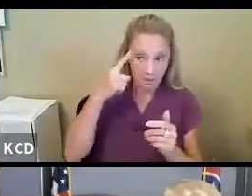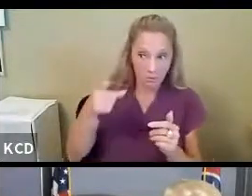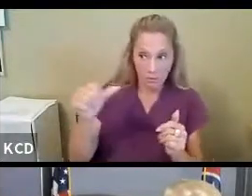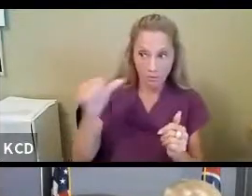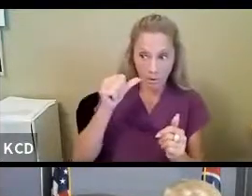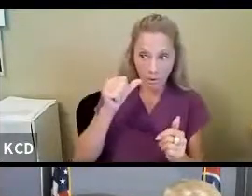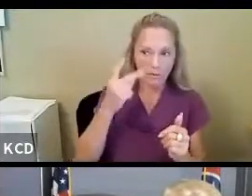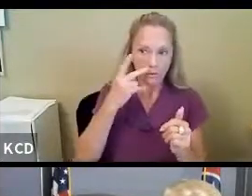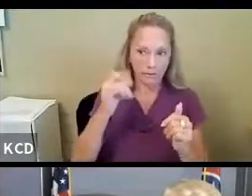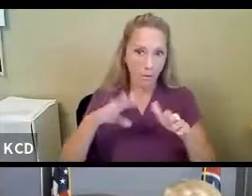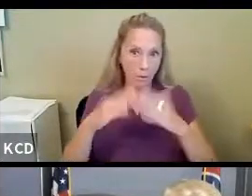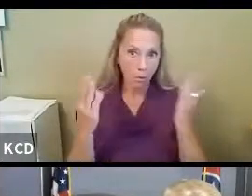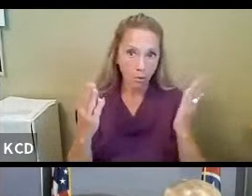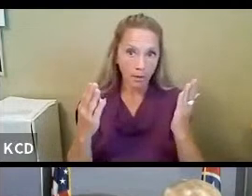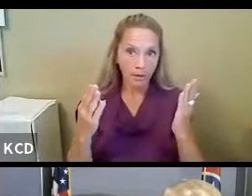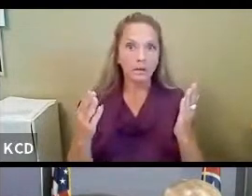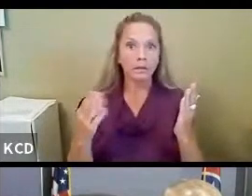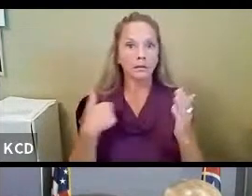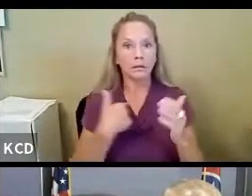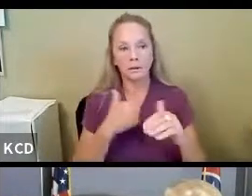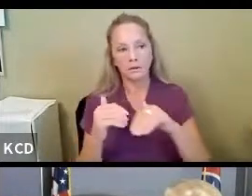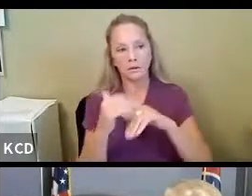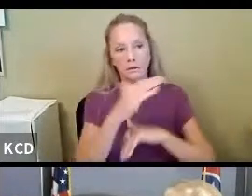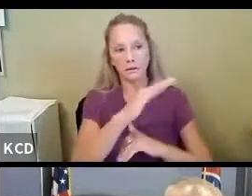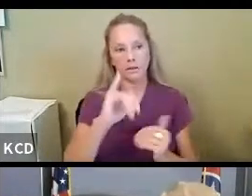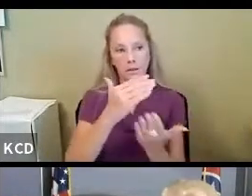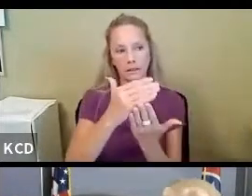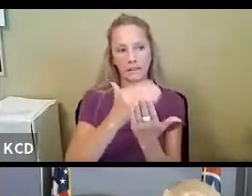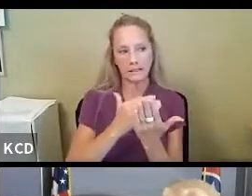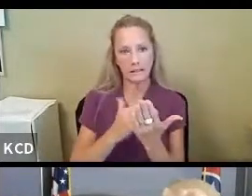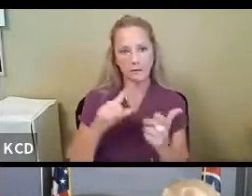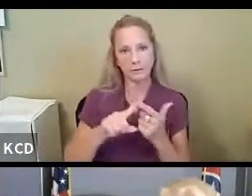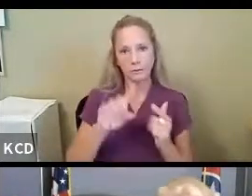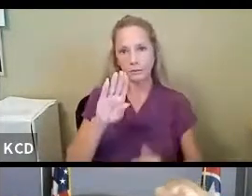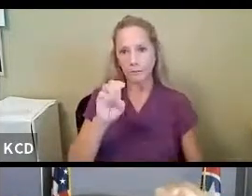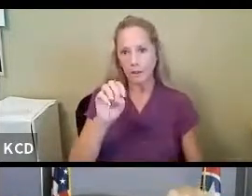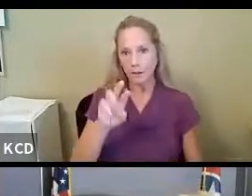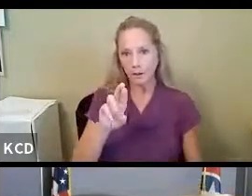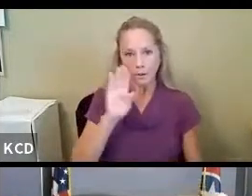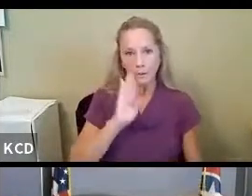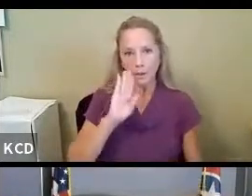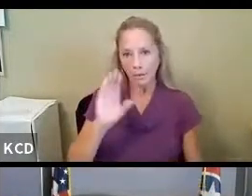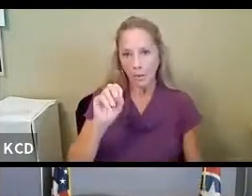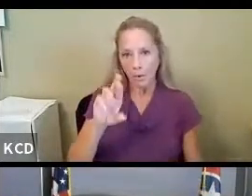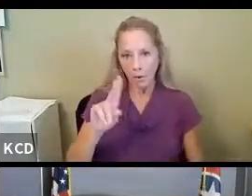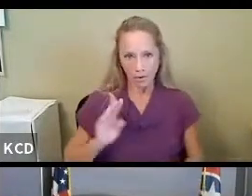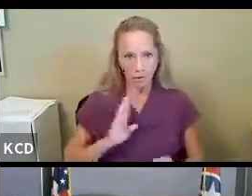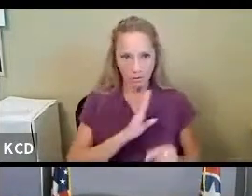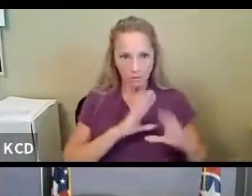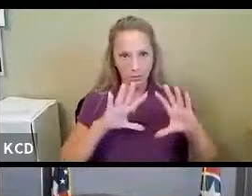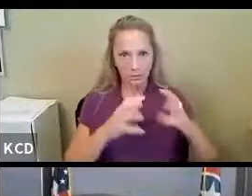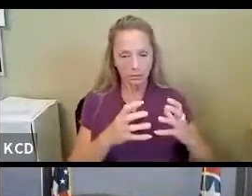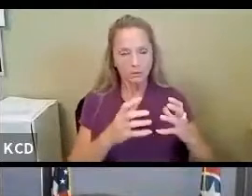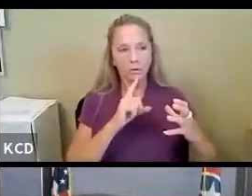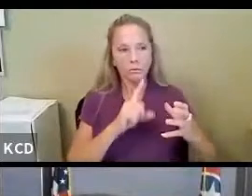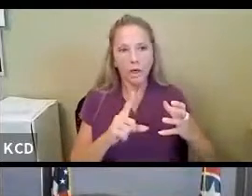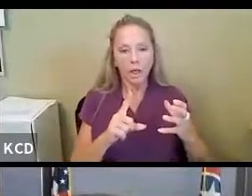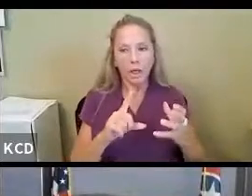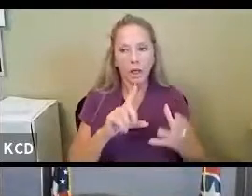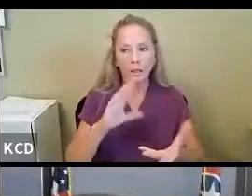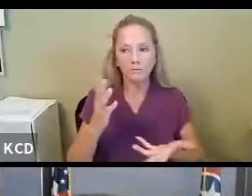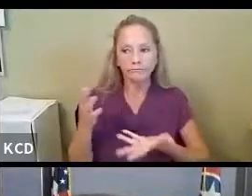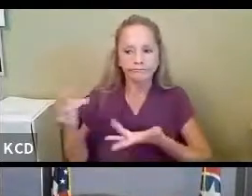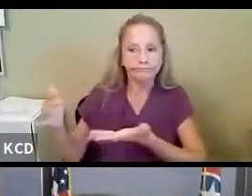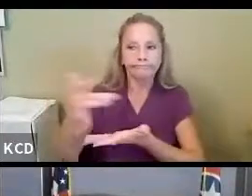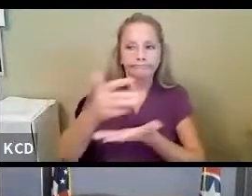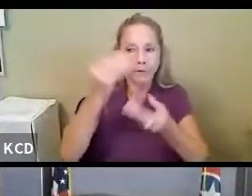open, and we want to send that list to our beer board just to let them know what was going on. So it's mainly been in education. So